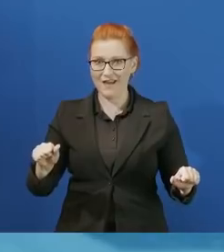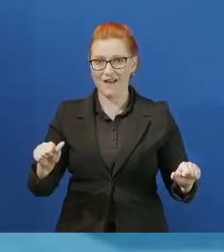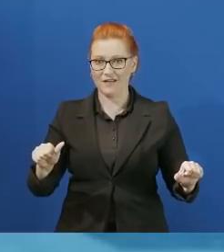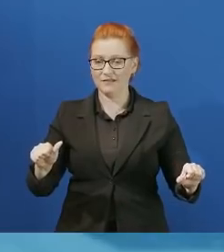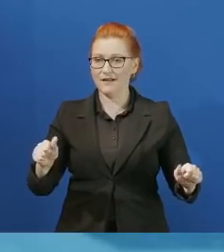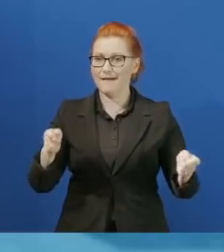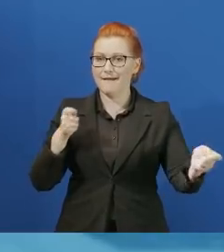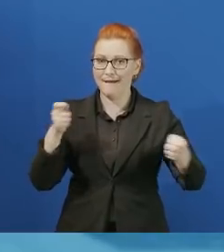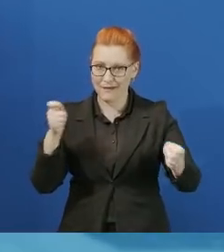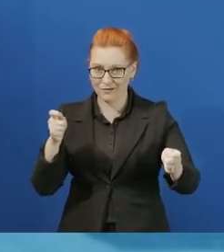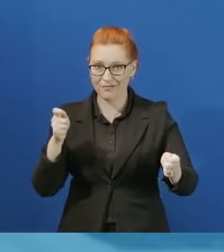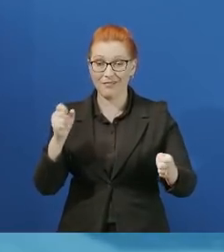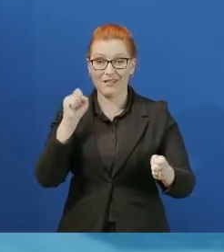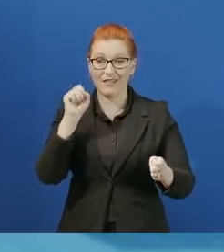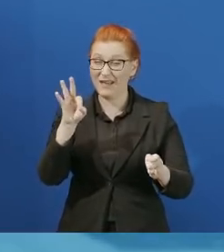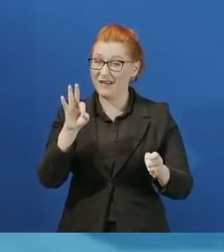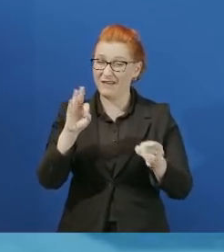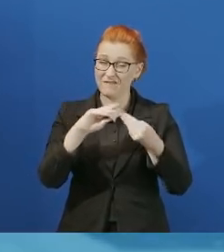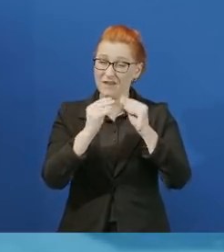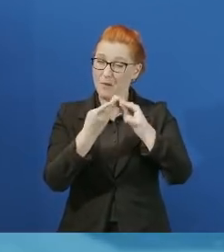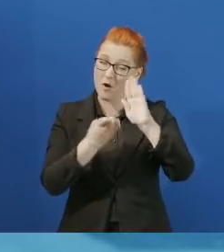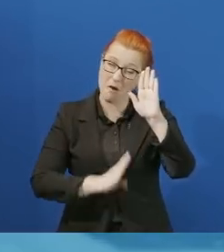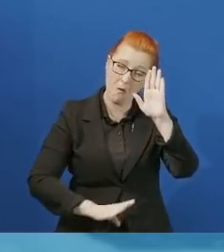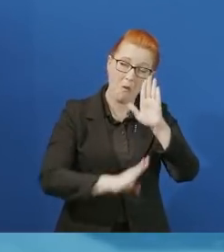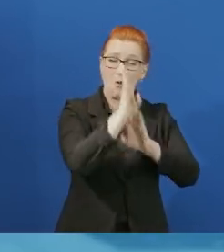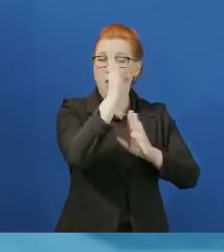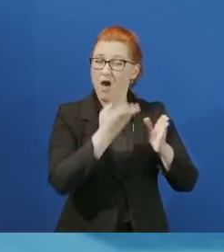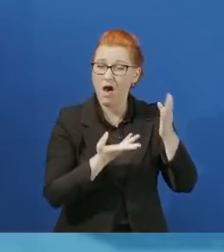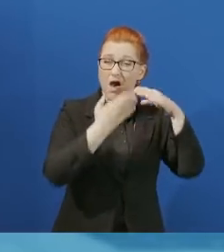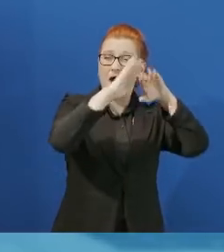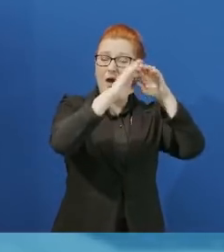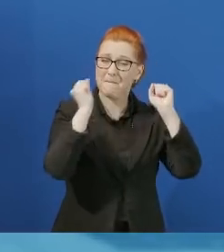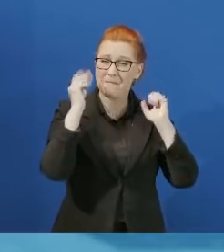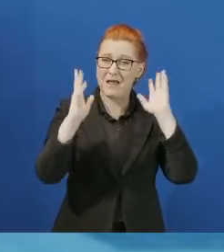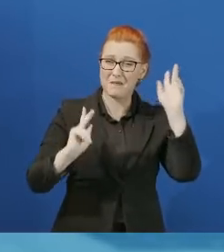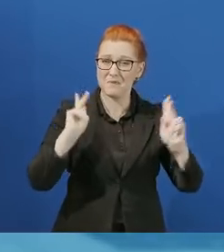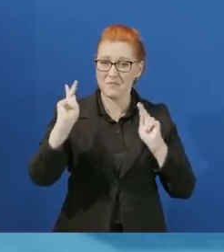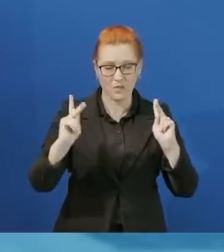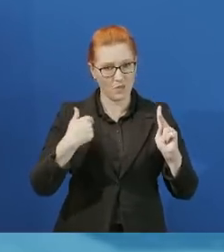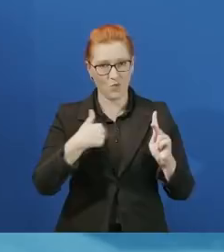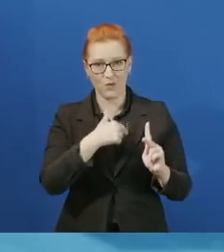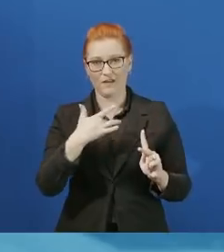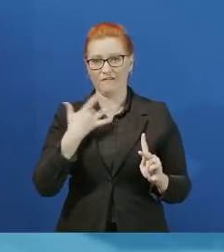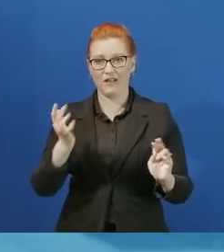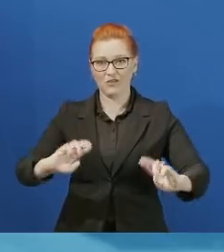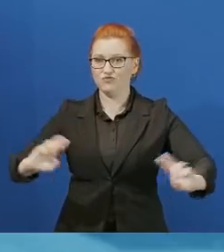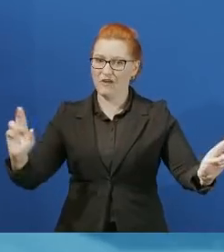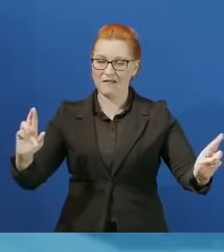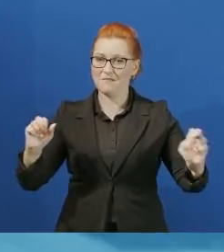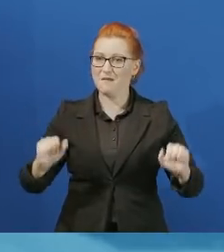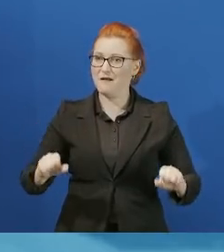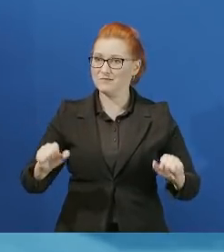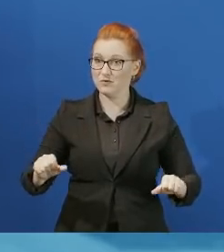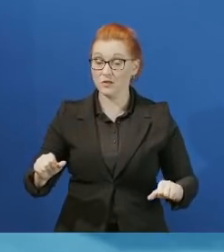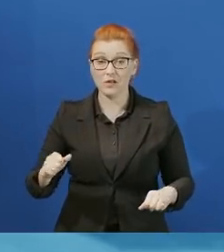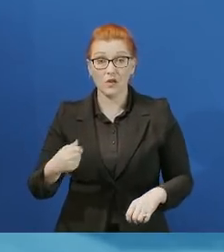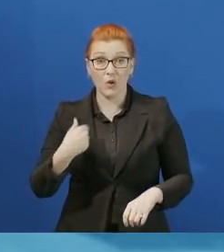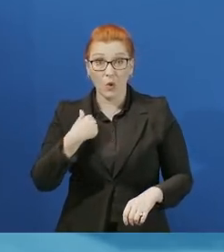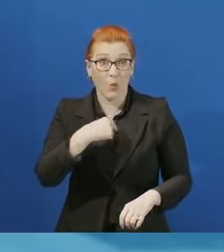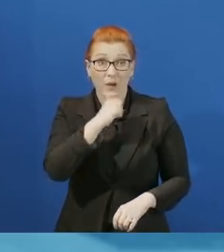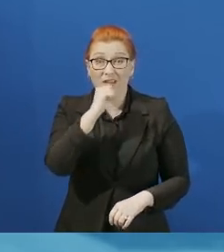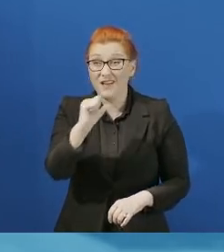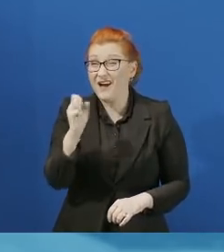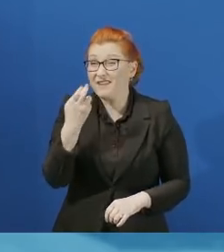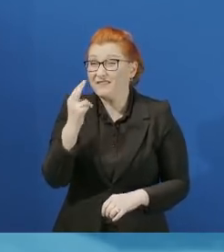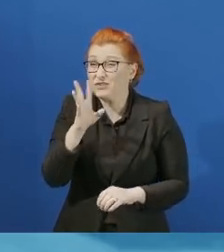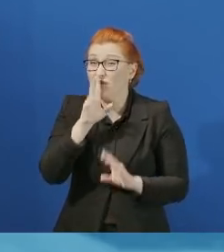Engineers and the National Guard in terms of increasing and surging field capacity if it were to be needed. It's just on the horizon,